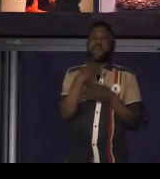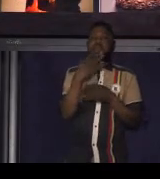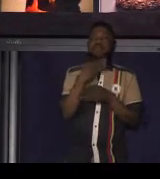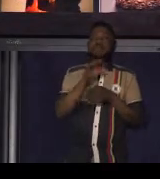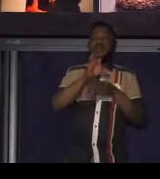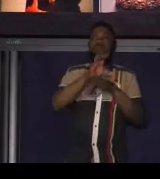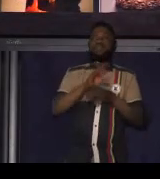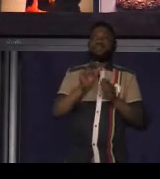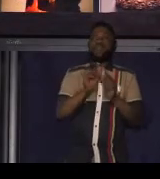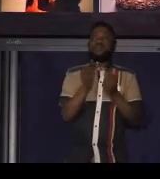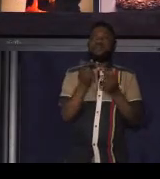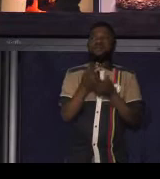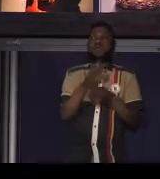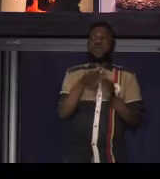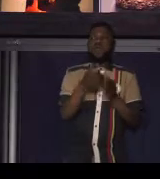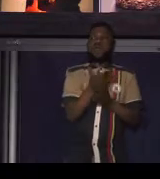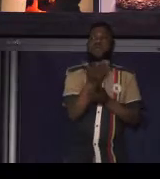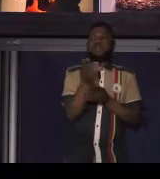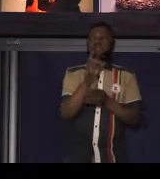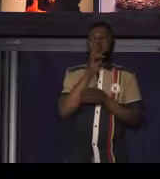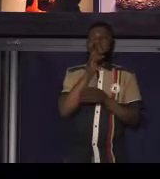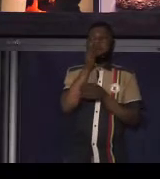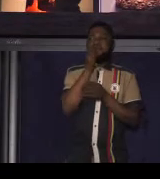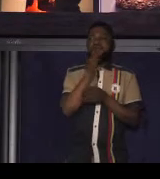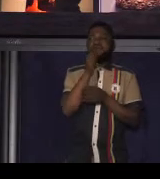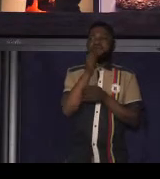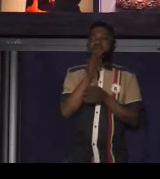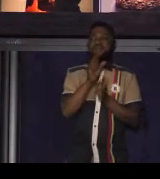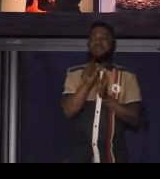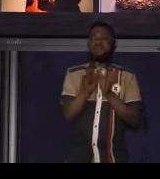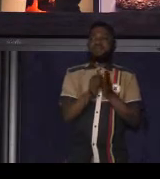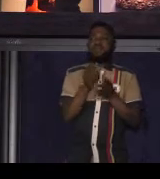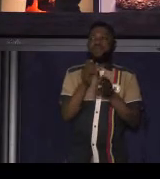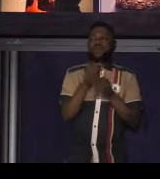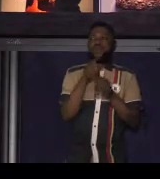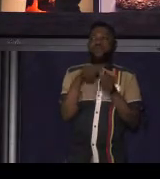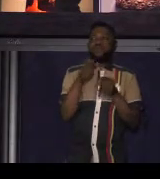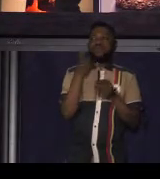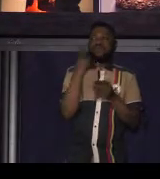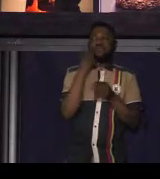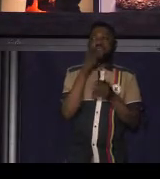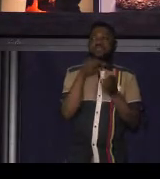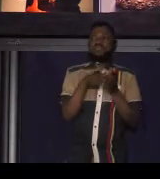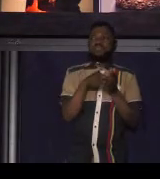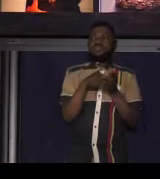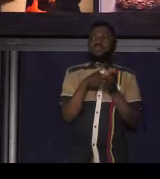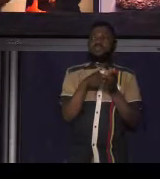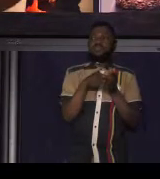of cultural groups. All these two are private symbols. When you see this kind of